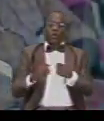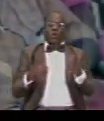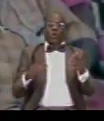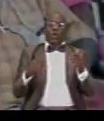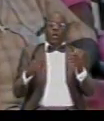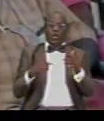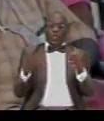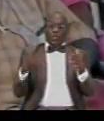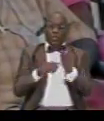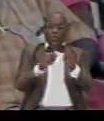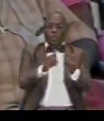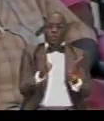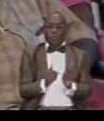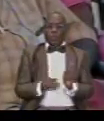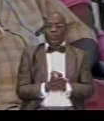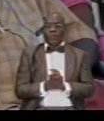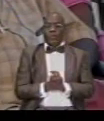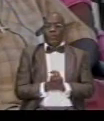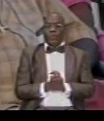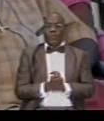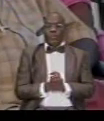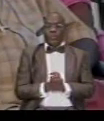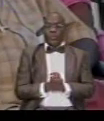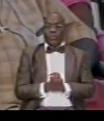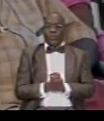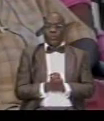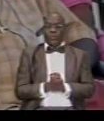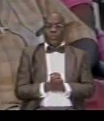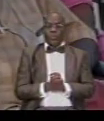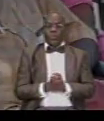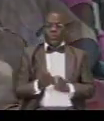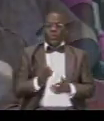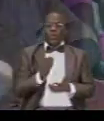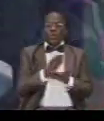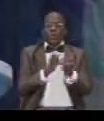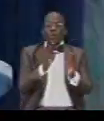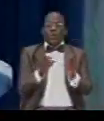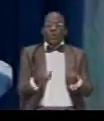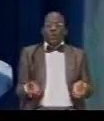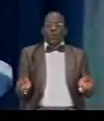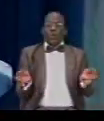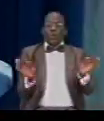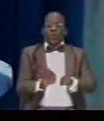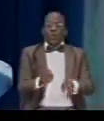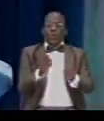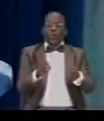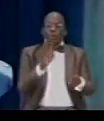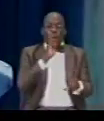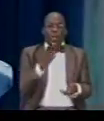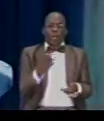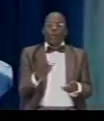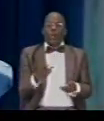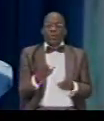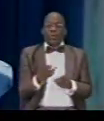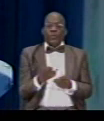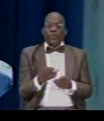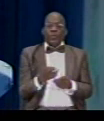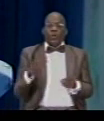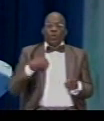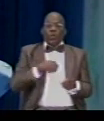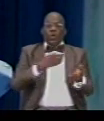Lord. There are some dignitaries that have come. We just want to recognize them